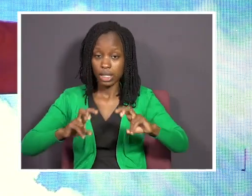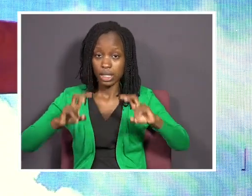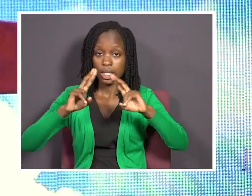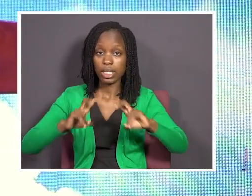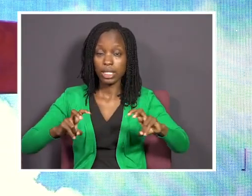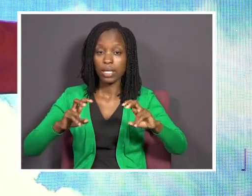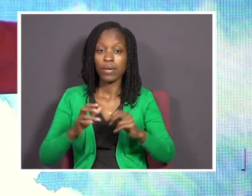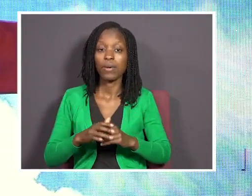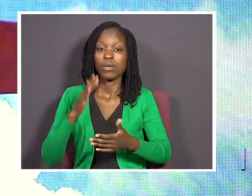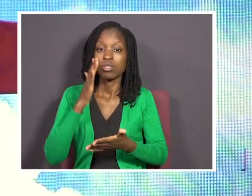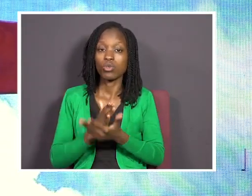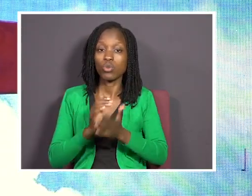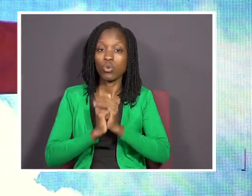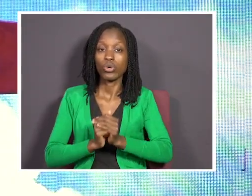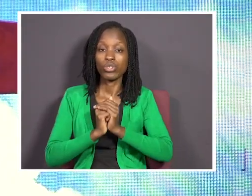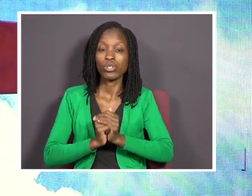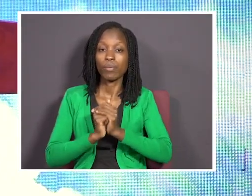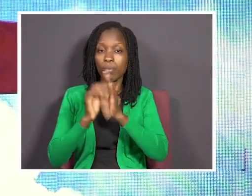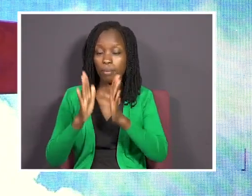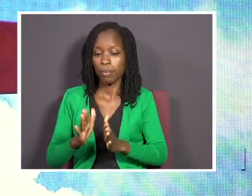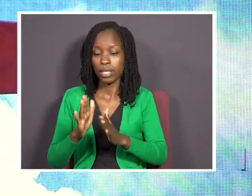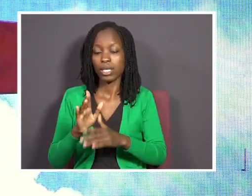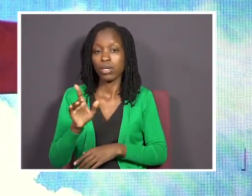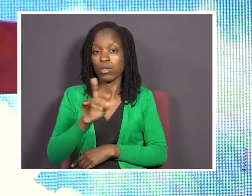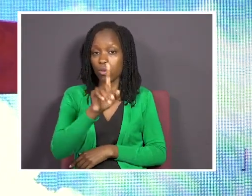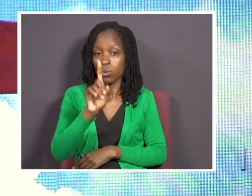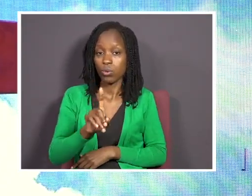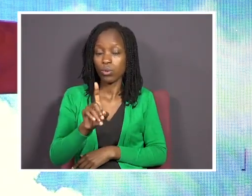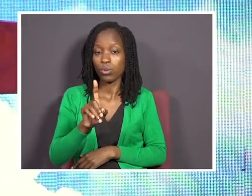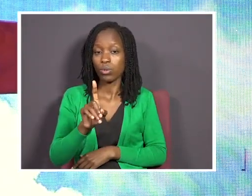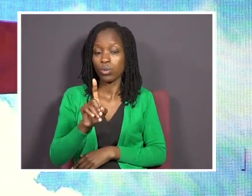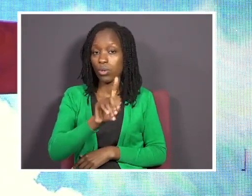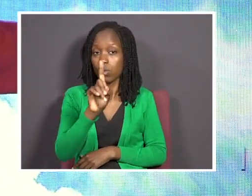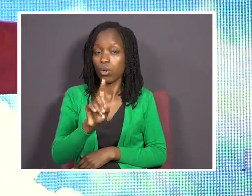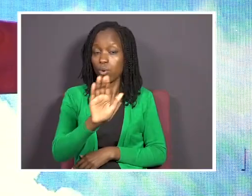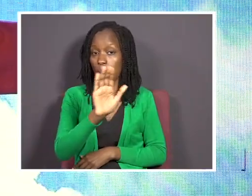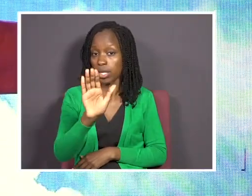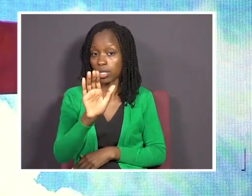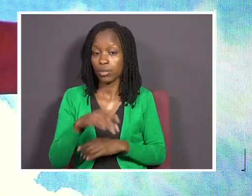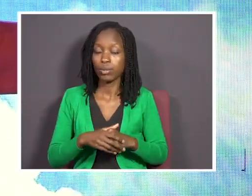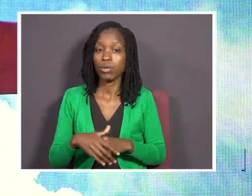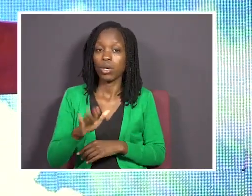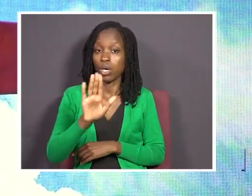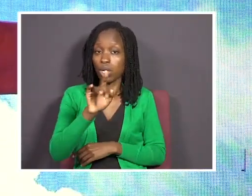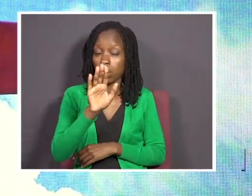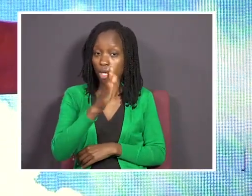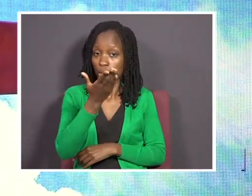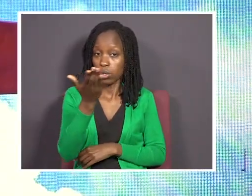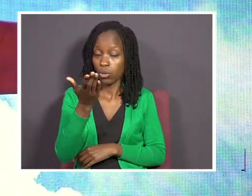seeks true worshipers. The question, the begging question, are